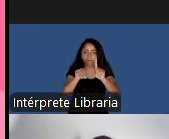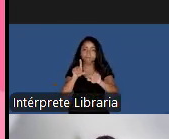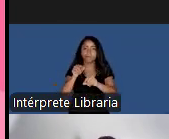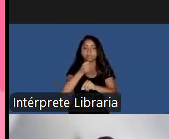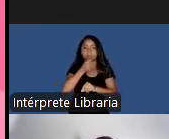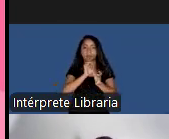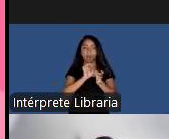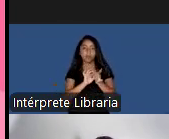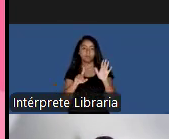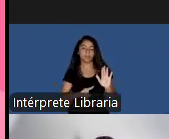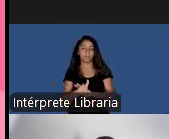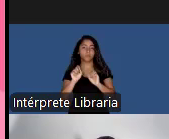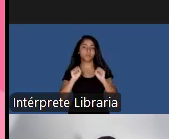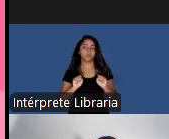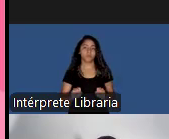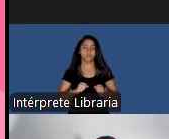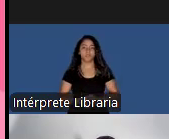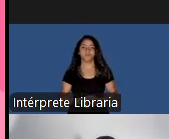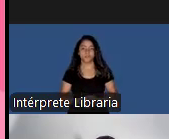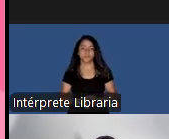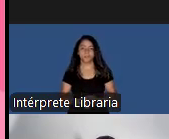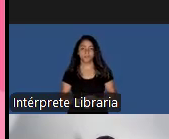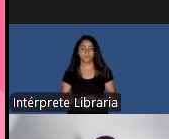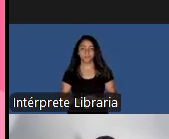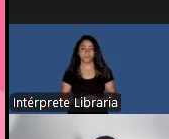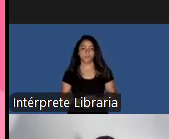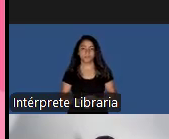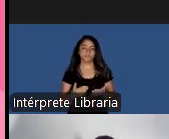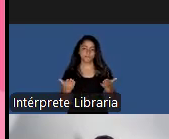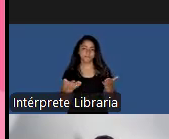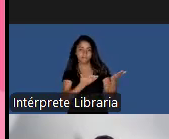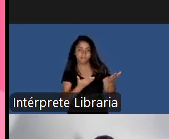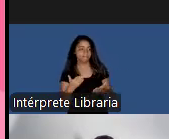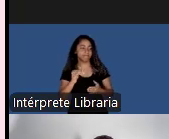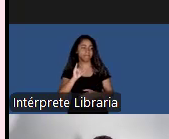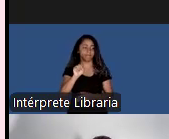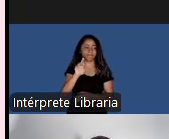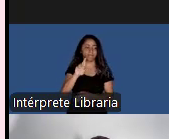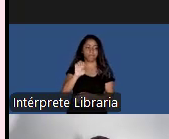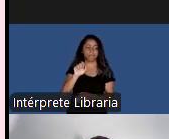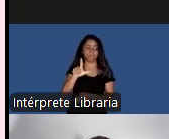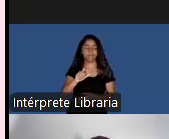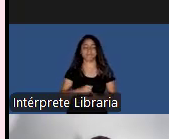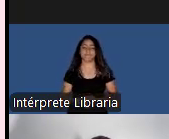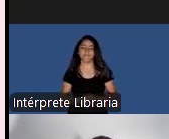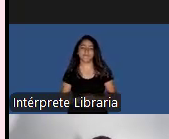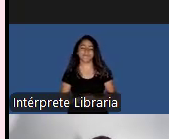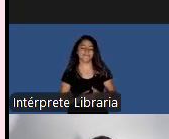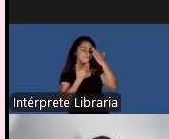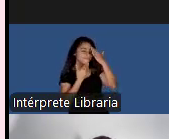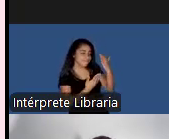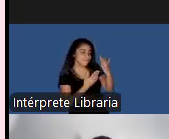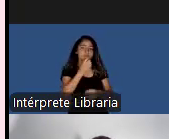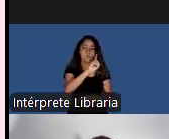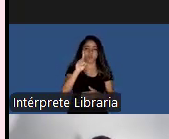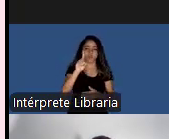and when the time comes, we will enable your microphone. Enjoy the call. Over to you, Israel. Thank you,